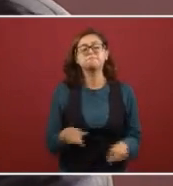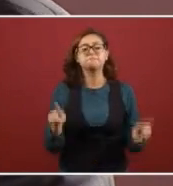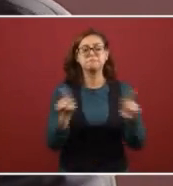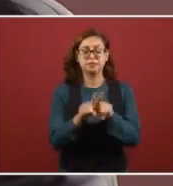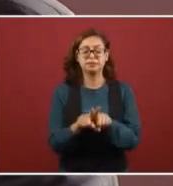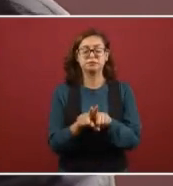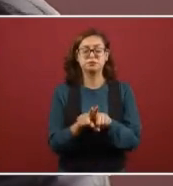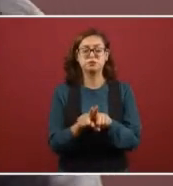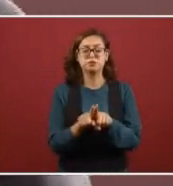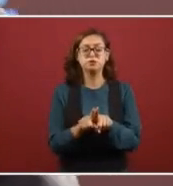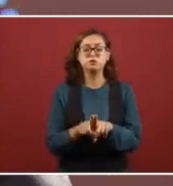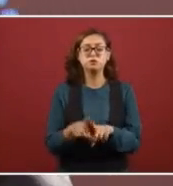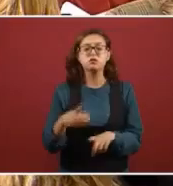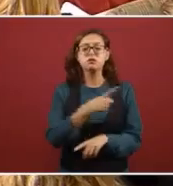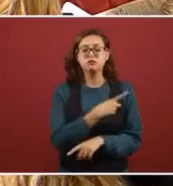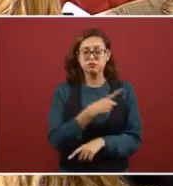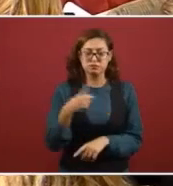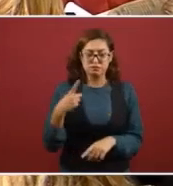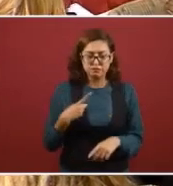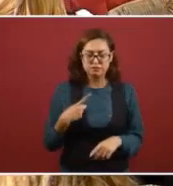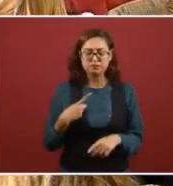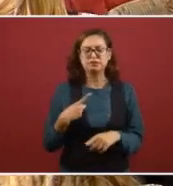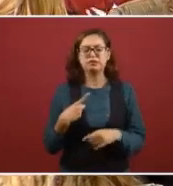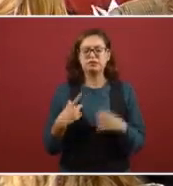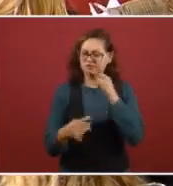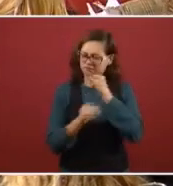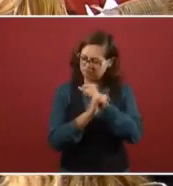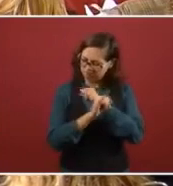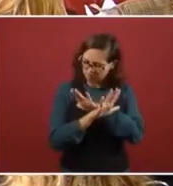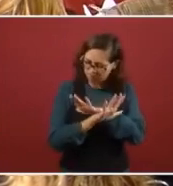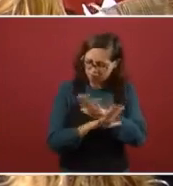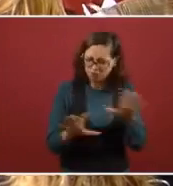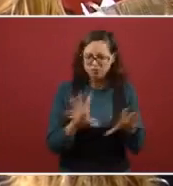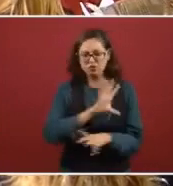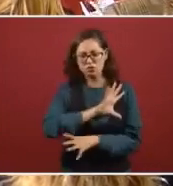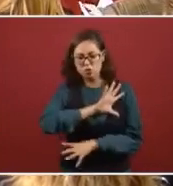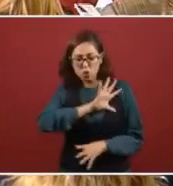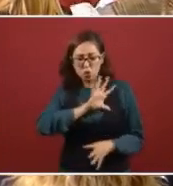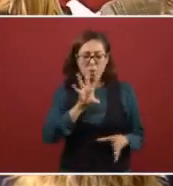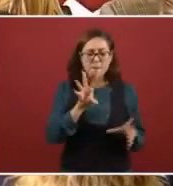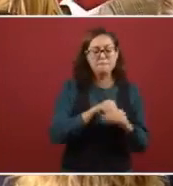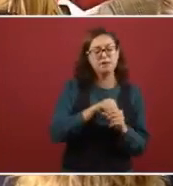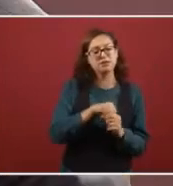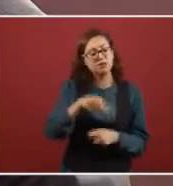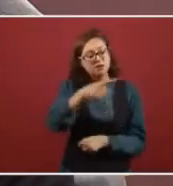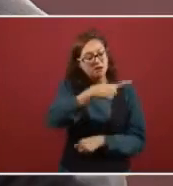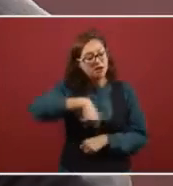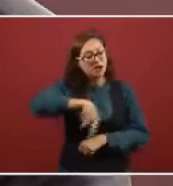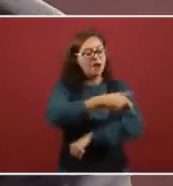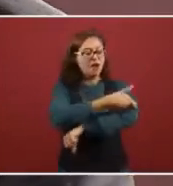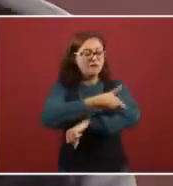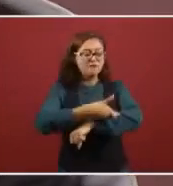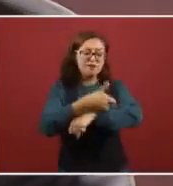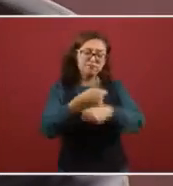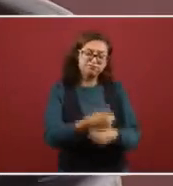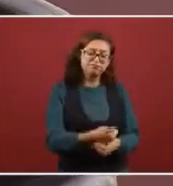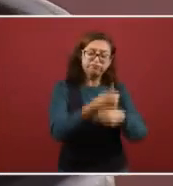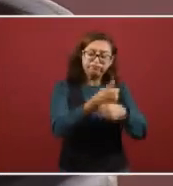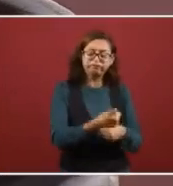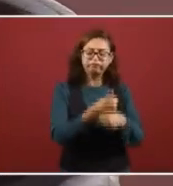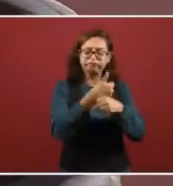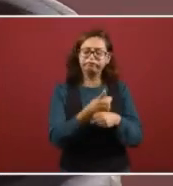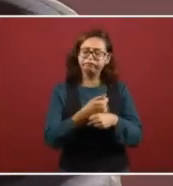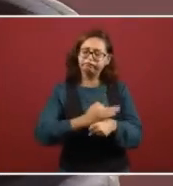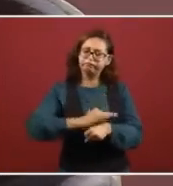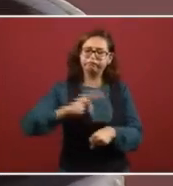to participate and to have the information to support the family